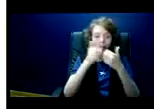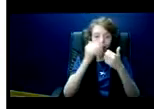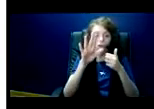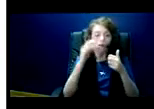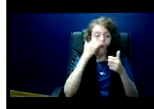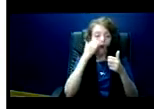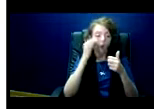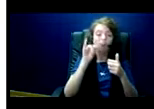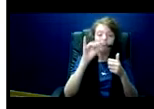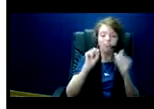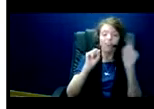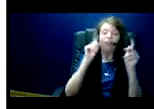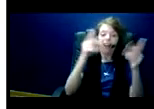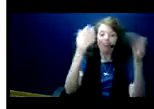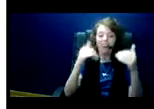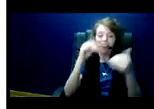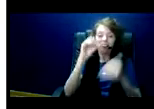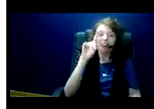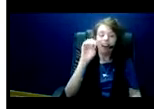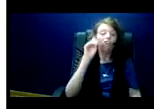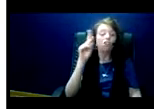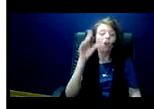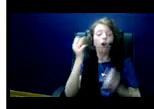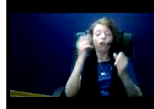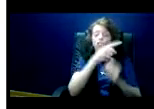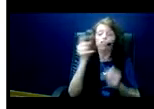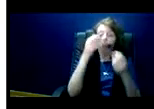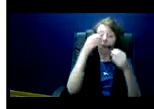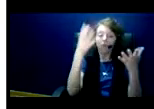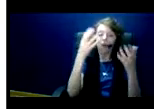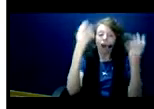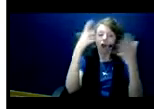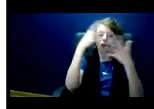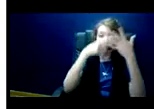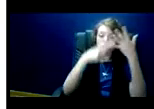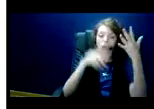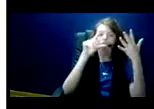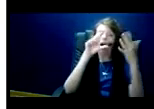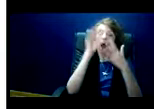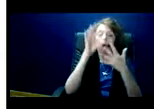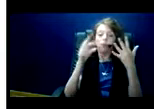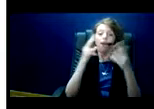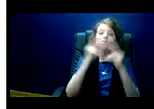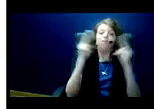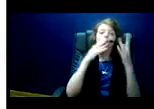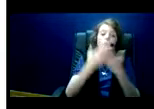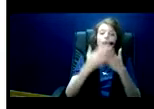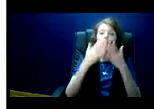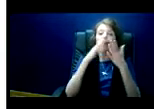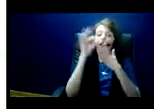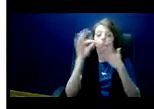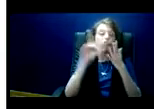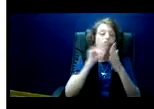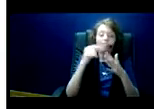is. Awesome. We can go to the next slide. So Laura provided all of those options as all very great options. She didn't say, this is the